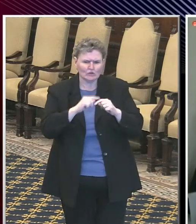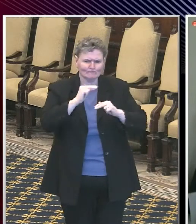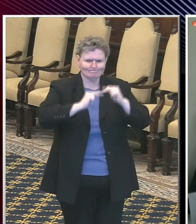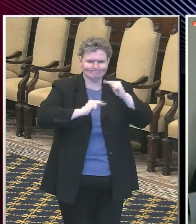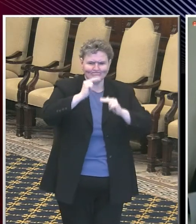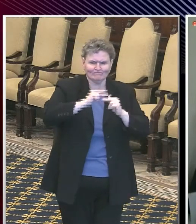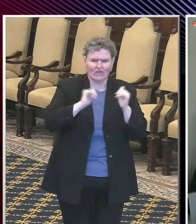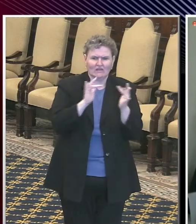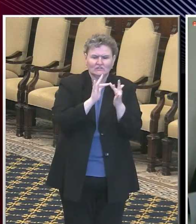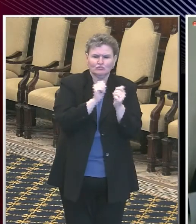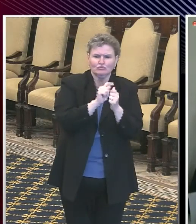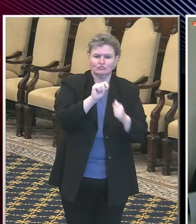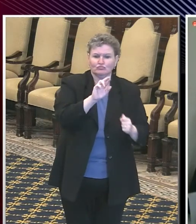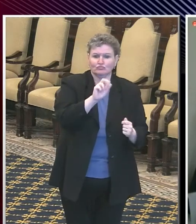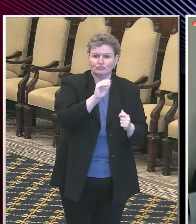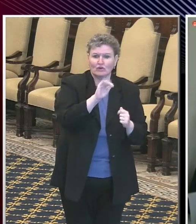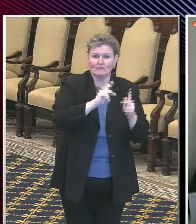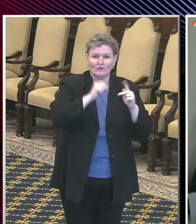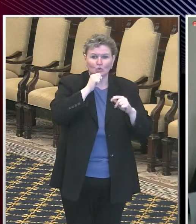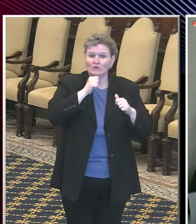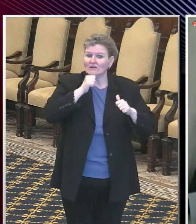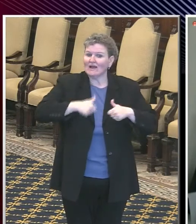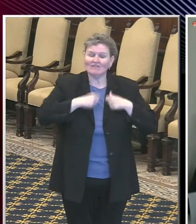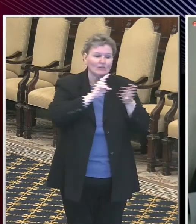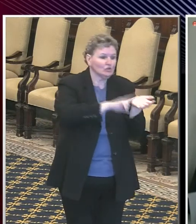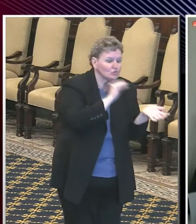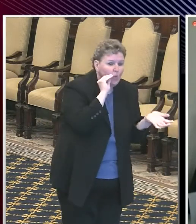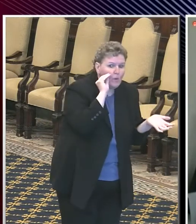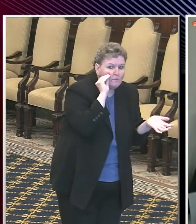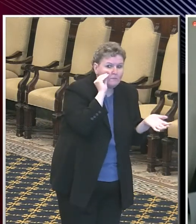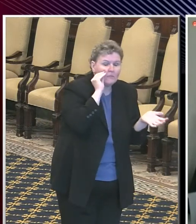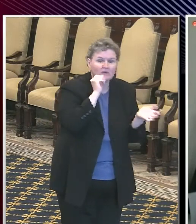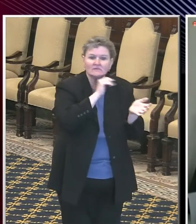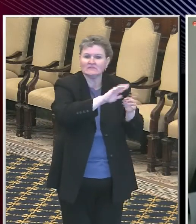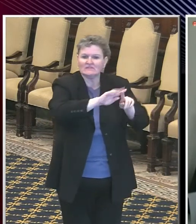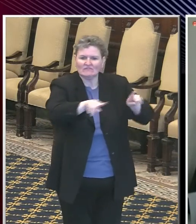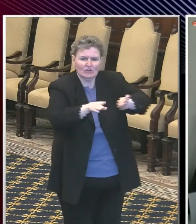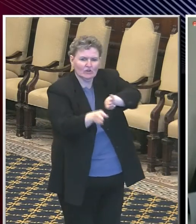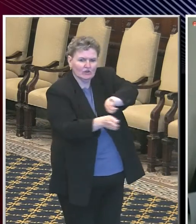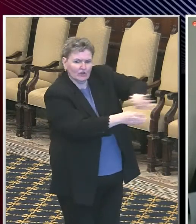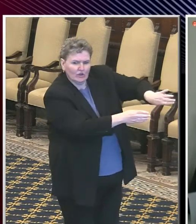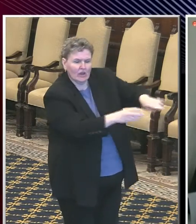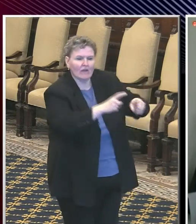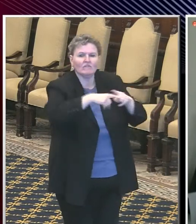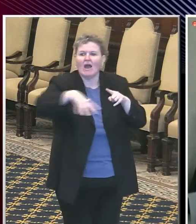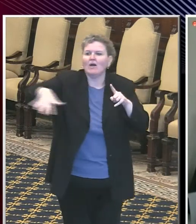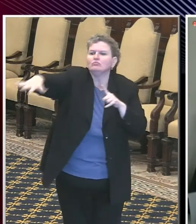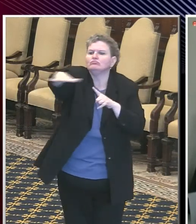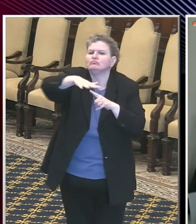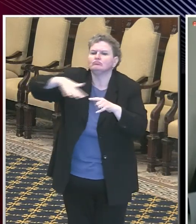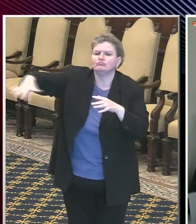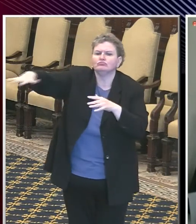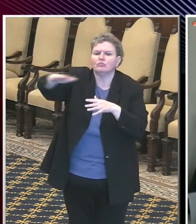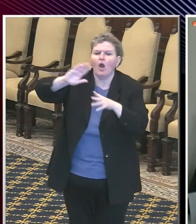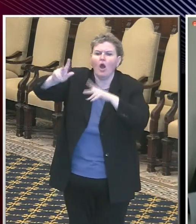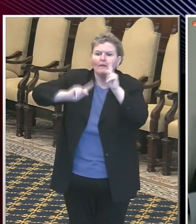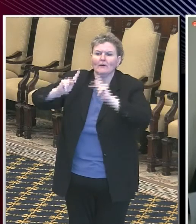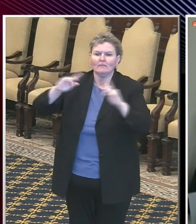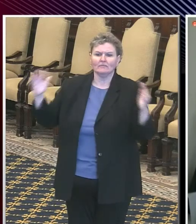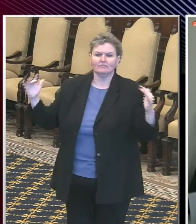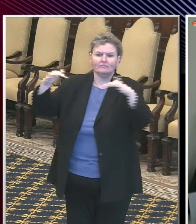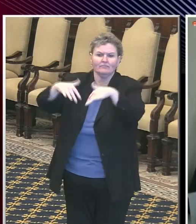know how to count cases, so we have a more precise number than we've had in the past. I'll see if there's any more update. I don't have